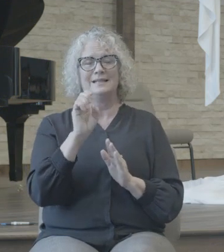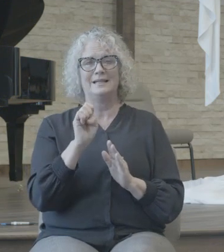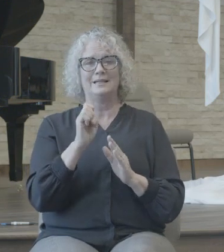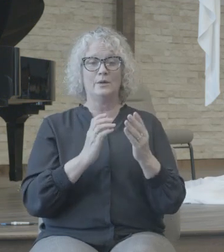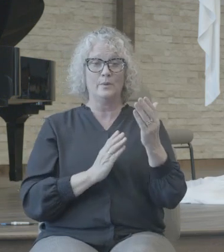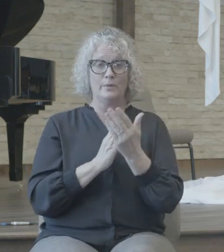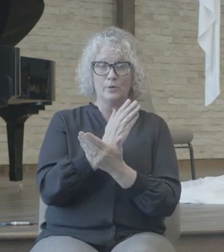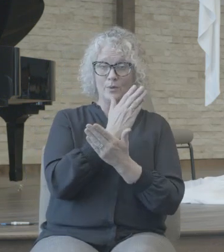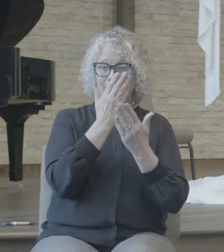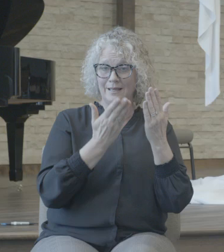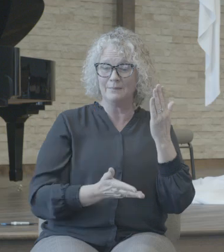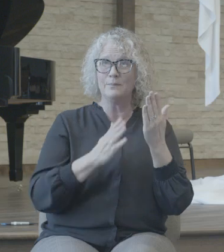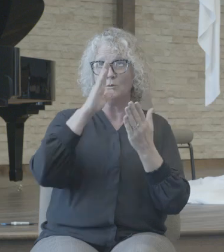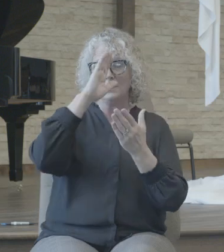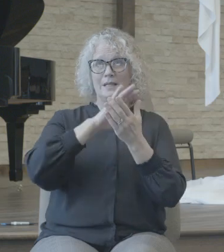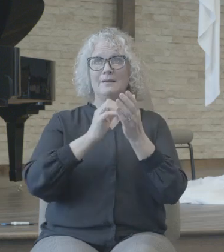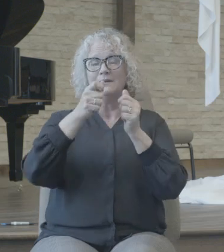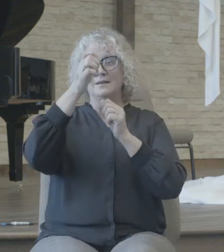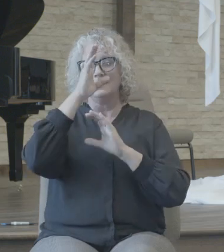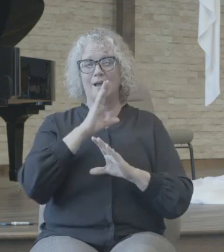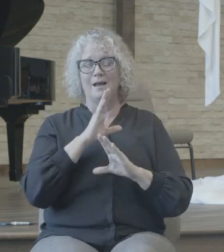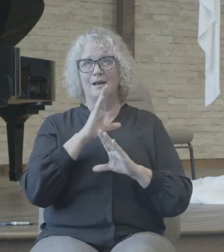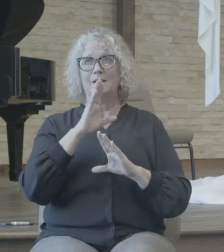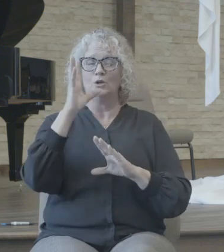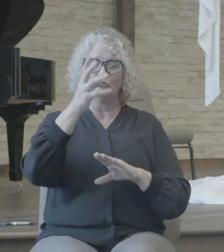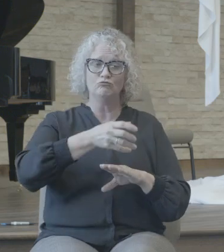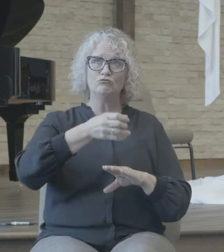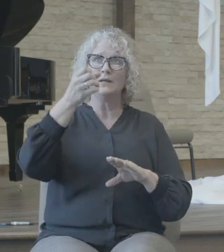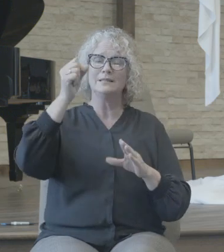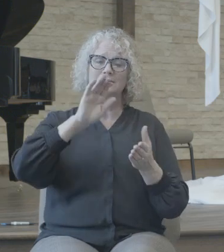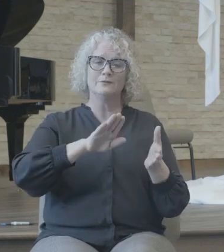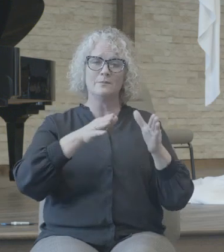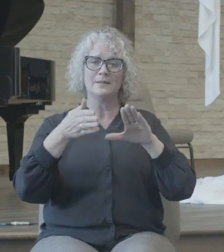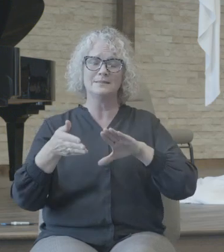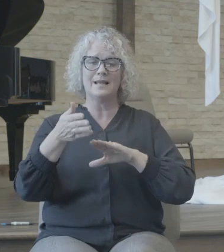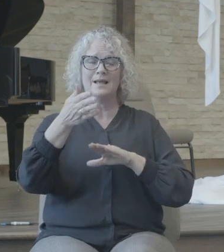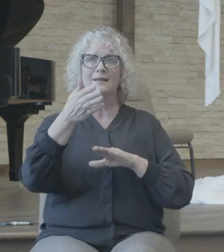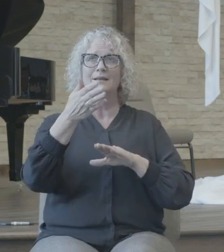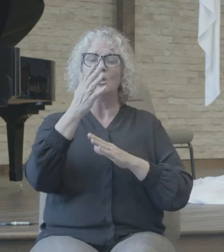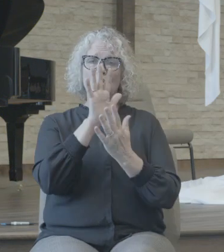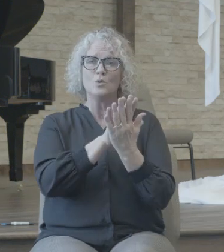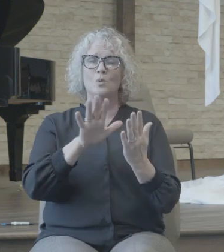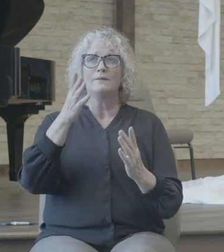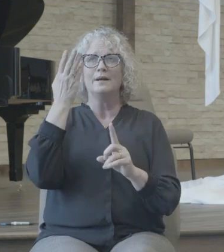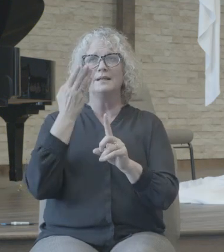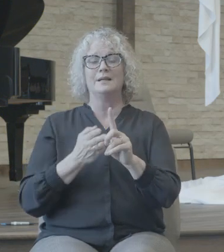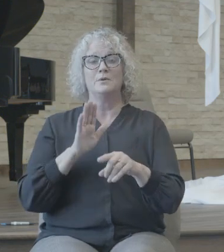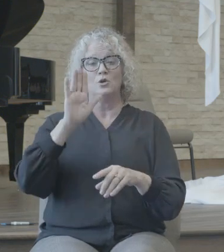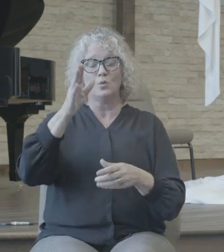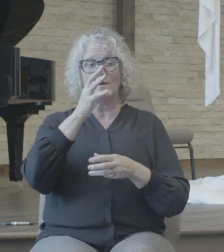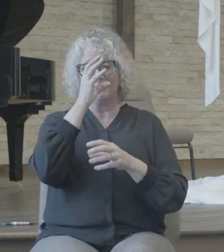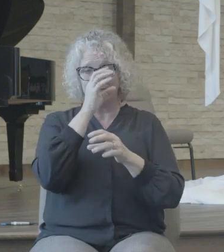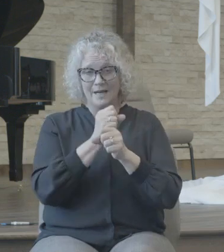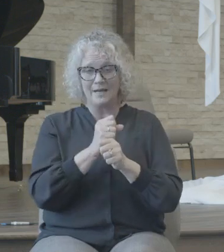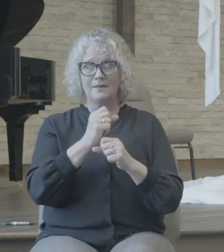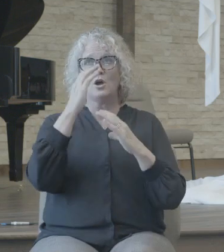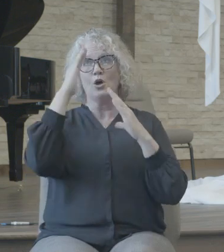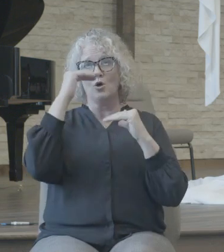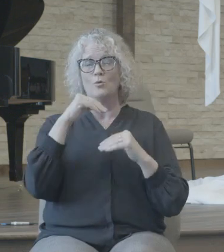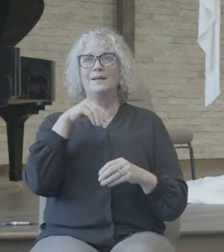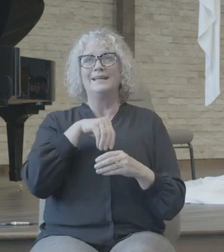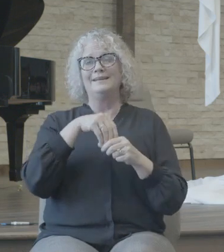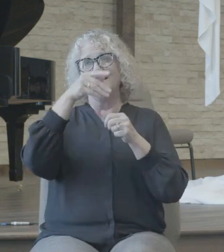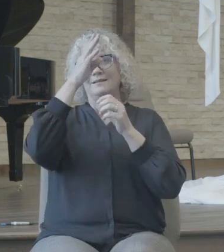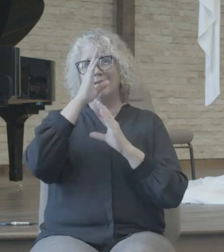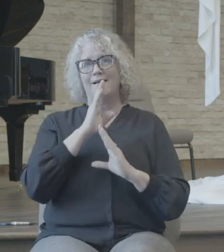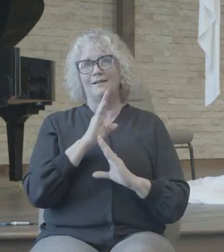God, who raised him from the dead and glorified him, and so your faith and hope are in God.